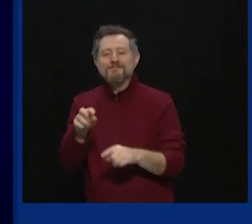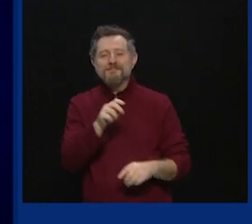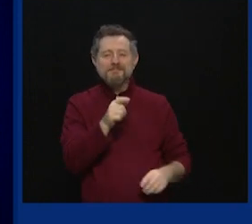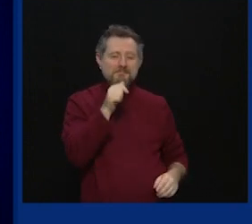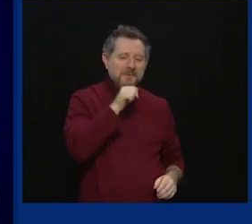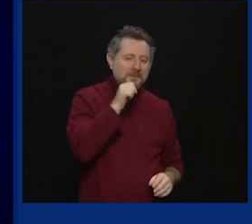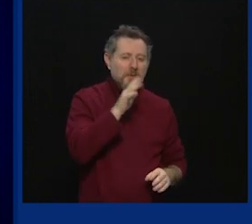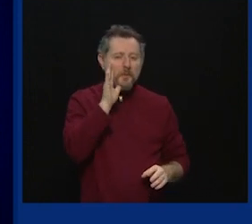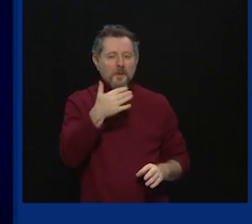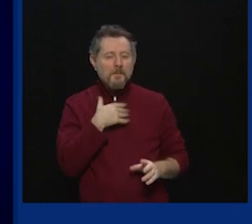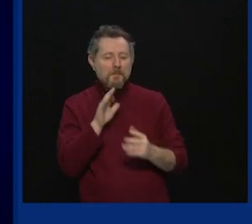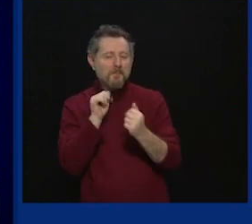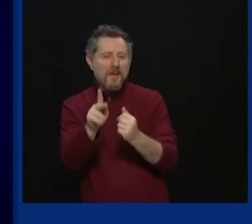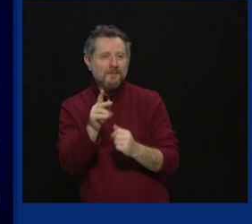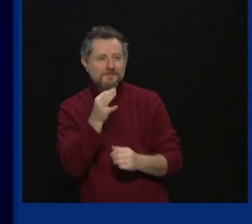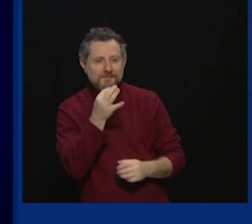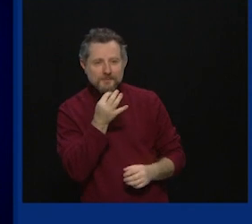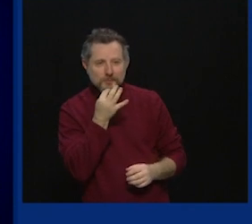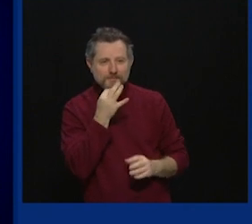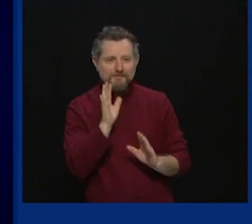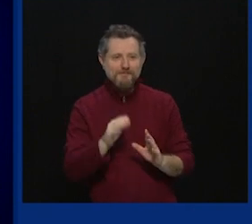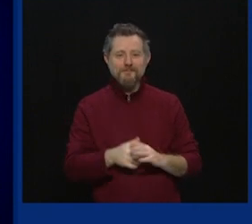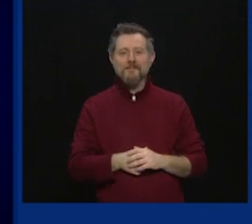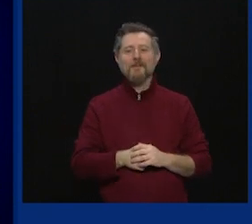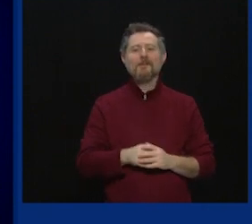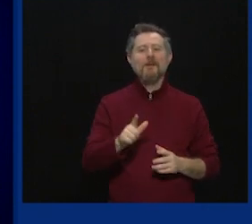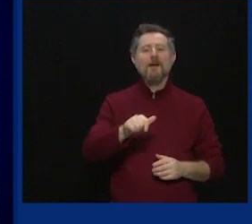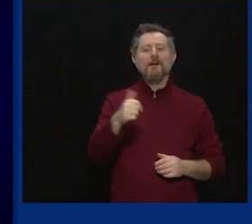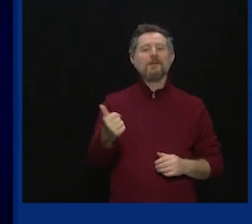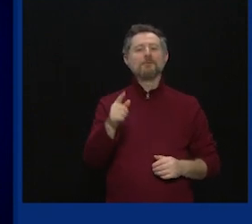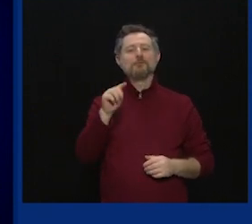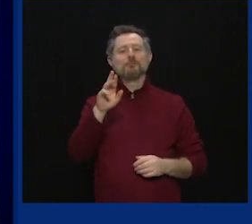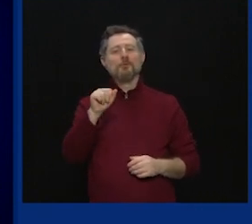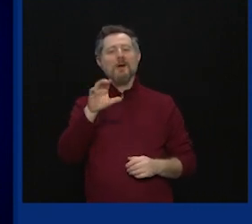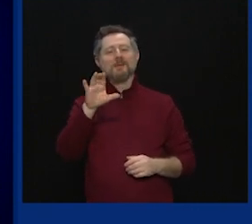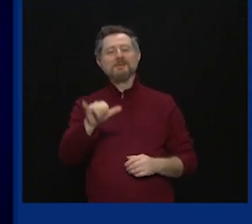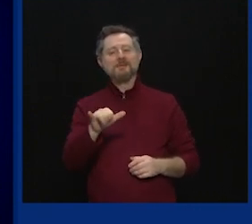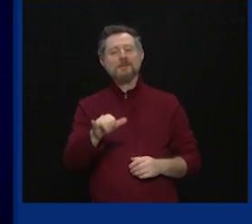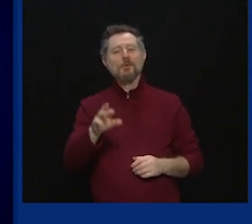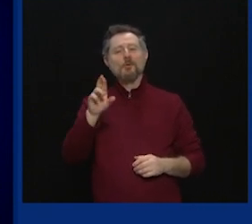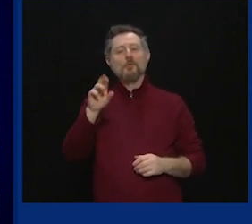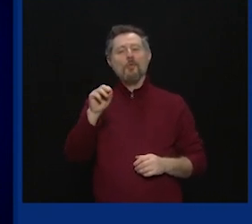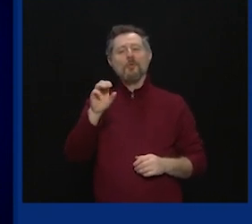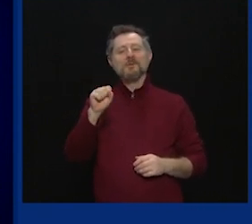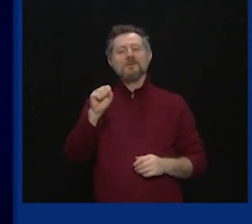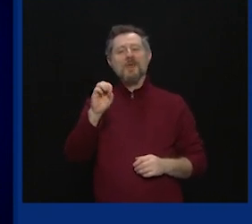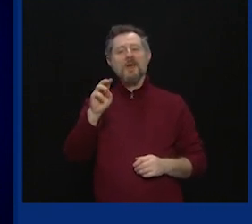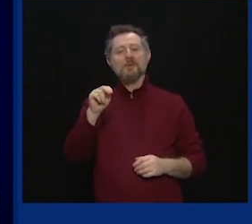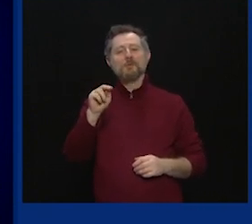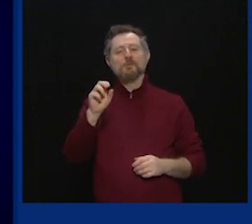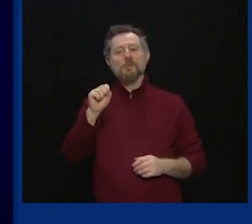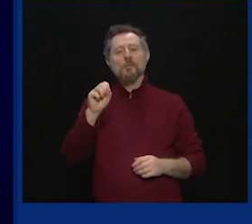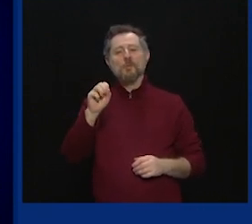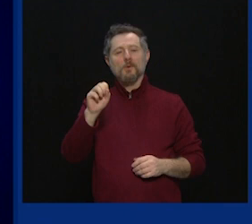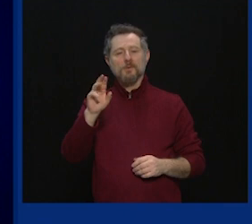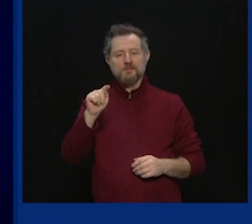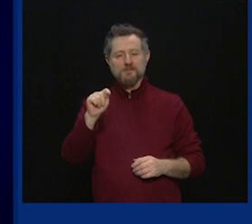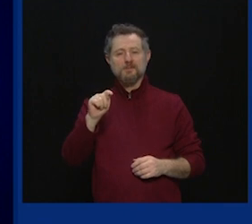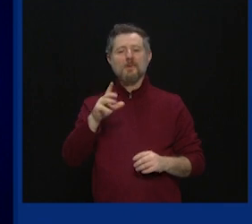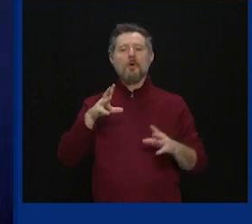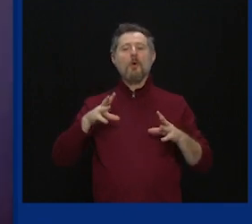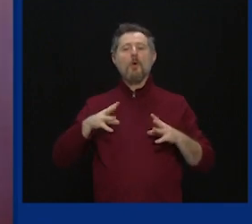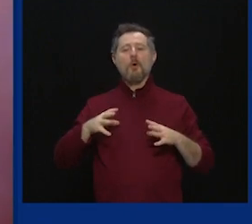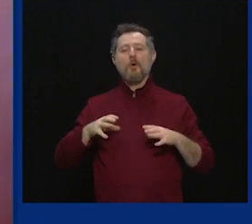we'd like to hear from Tracy Vickery Rosenquist, who's the owner of Chapter 1 Coffee and Tea. I believe you're up in Plattsburgh. How are things in Plattsburgh?